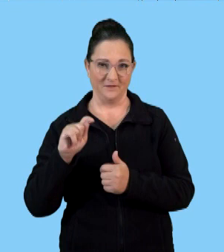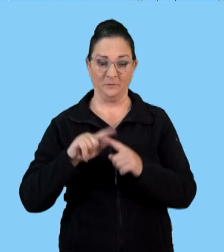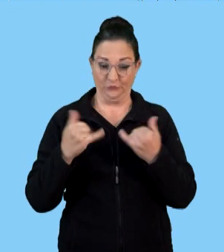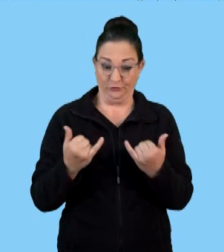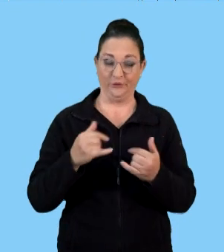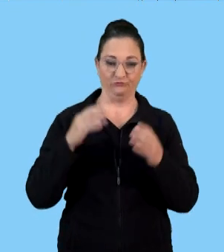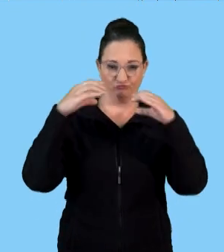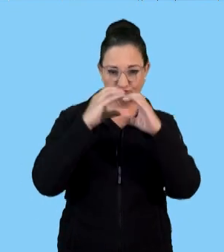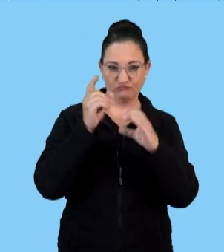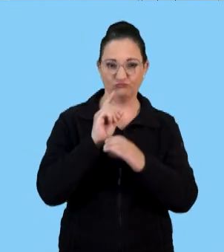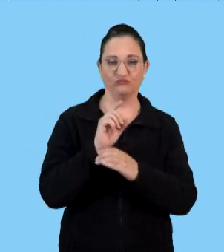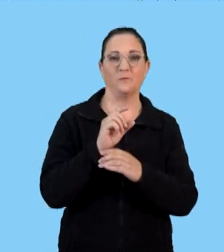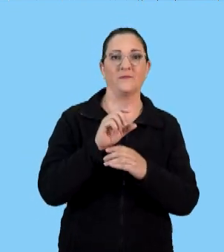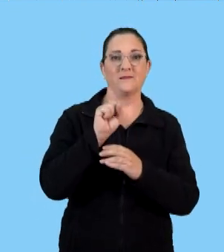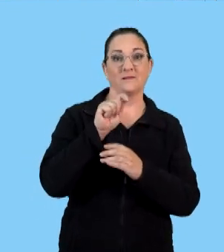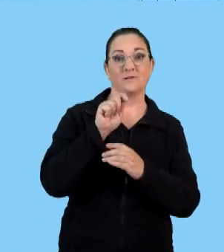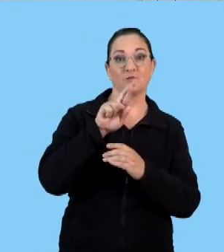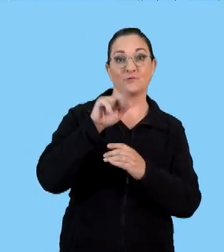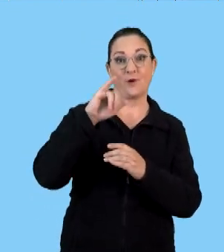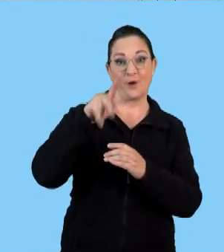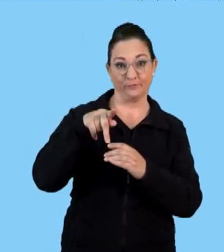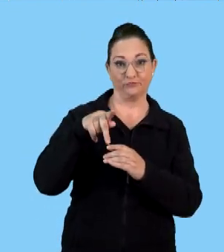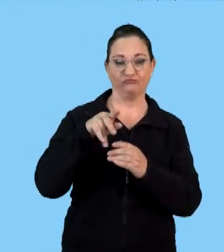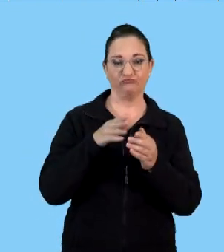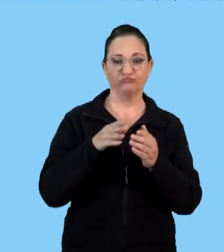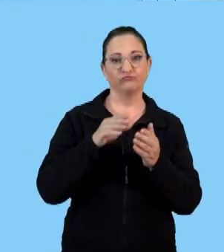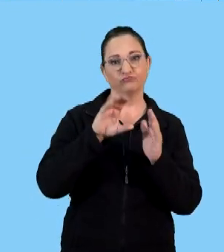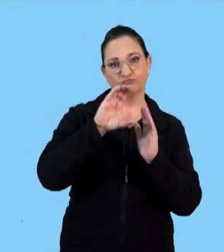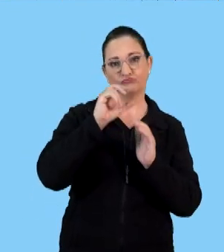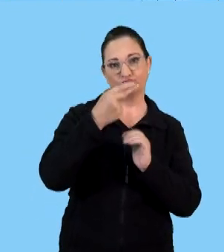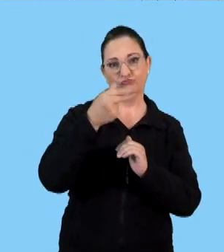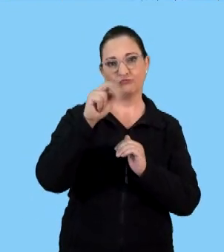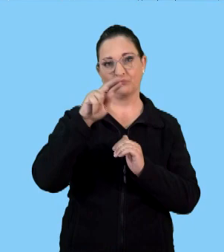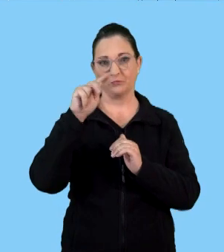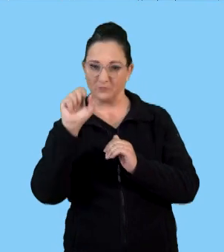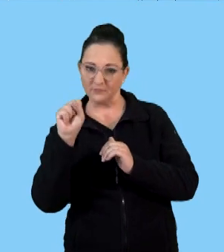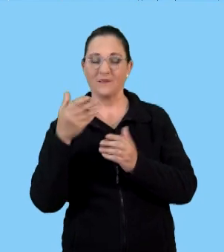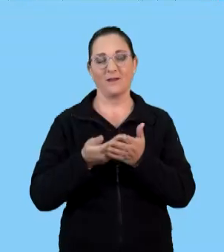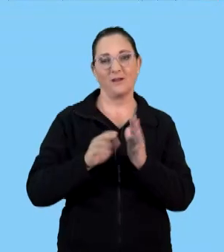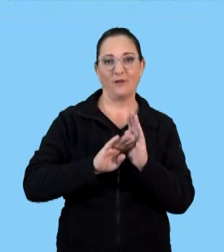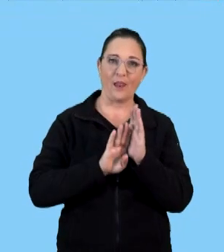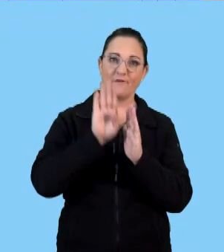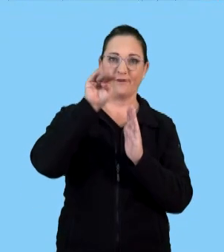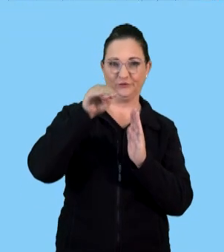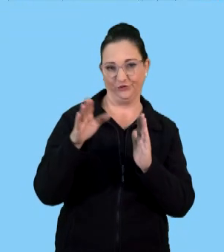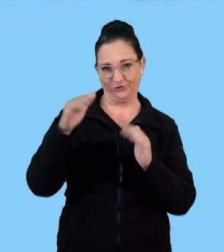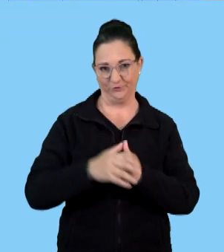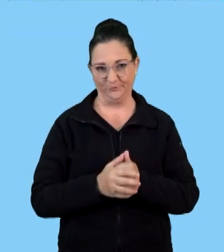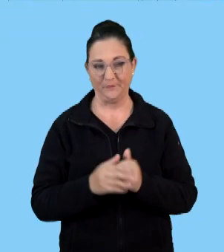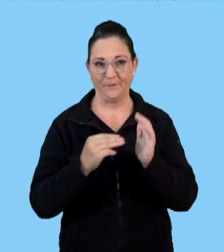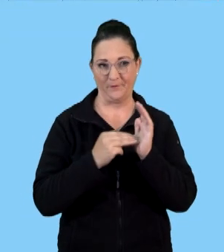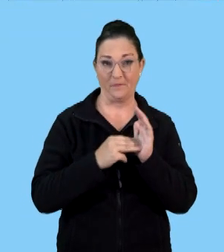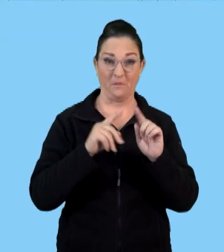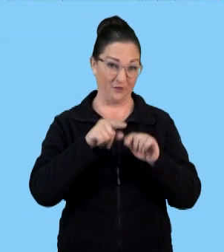and elevation maps. Now, before I start with our lesson, let me share something interesting with you. Did you know that the